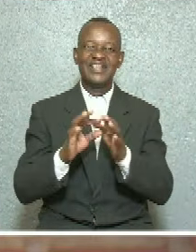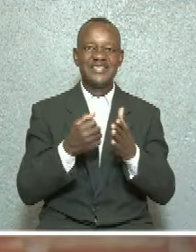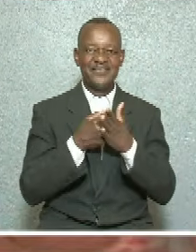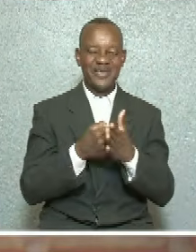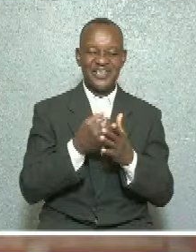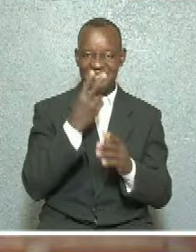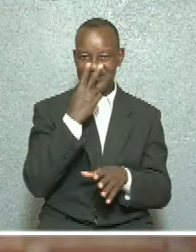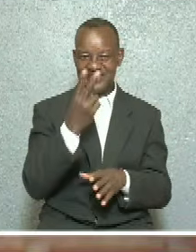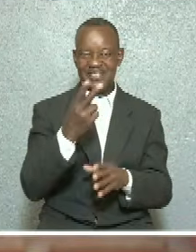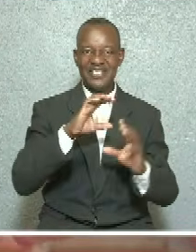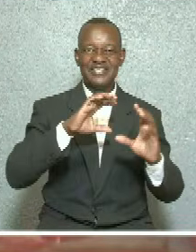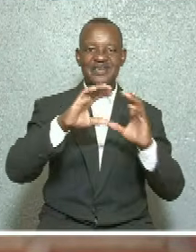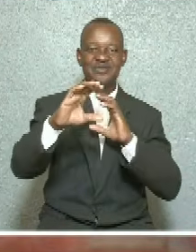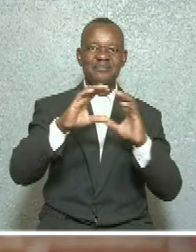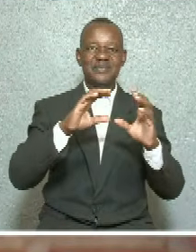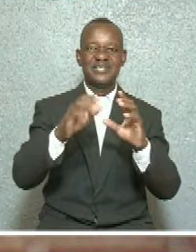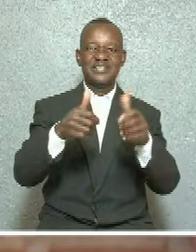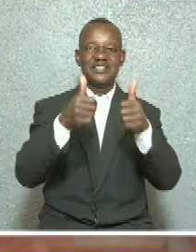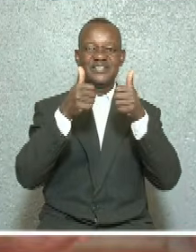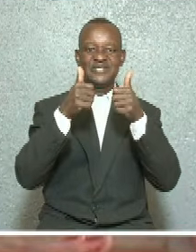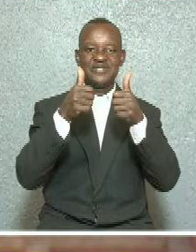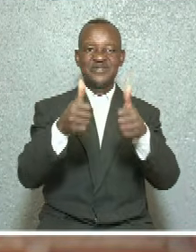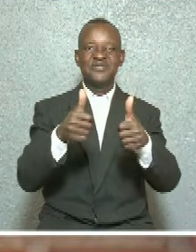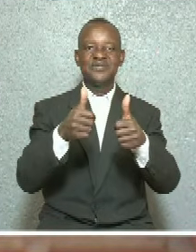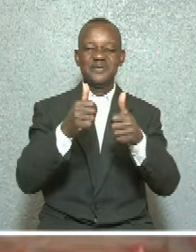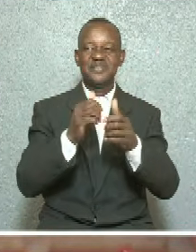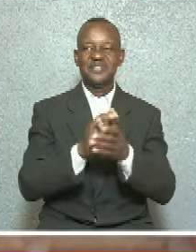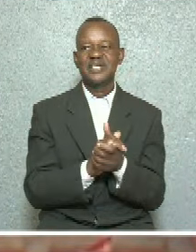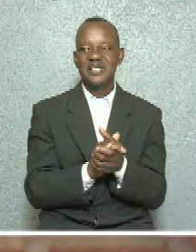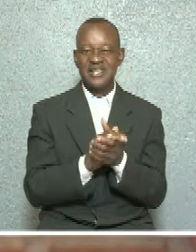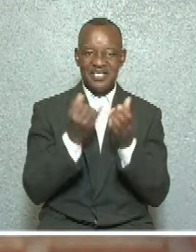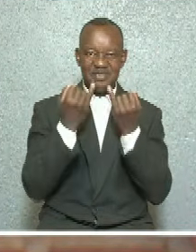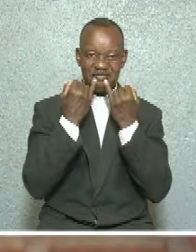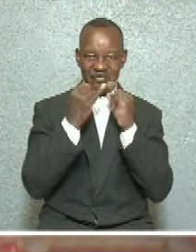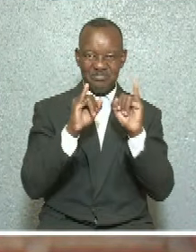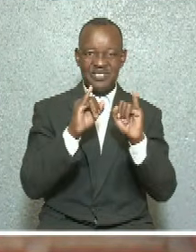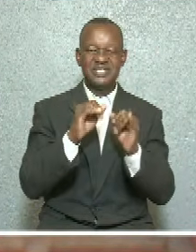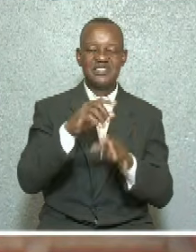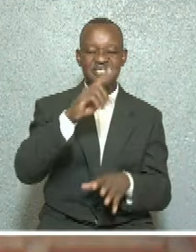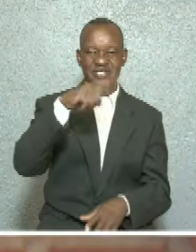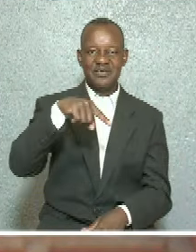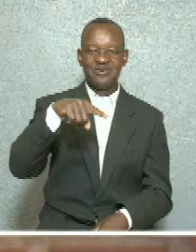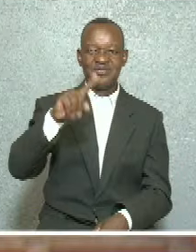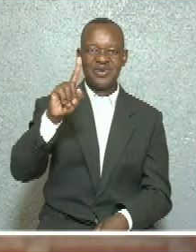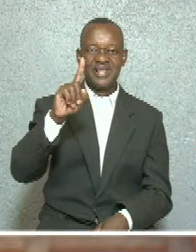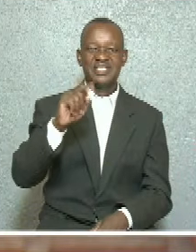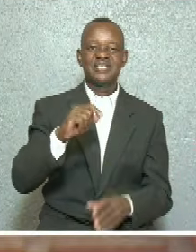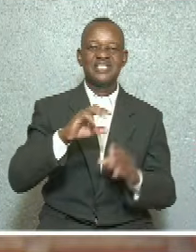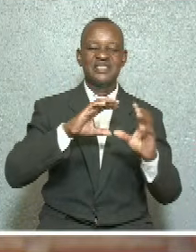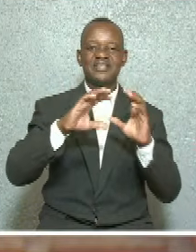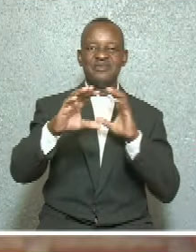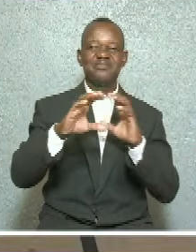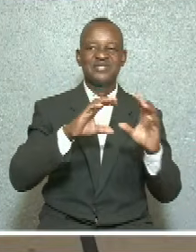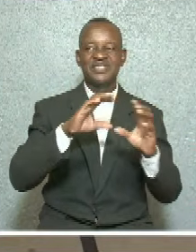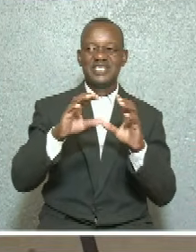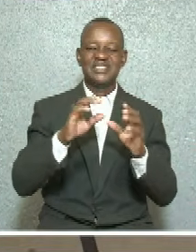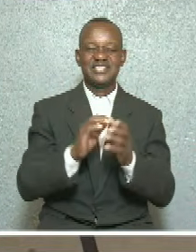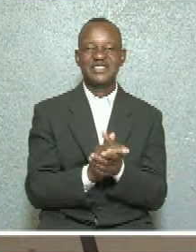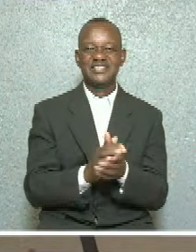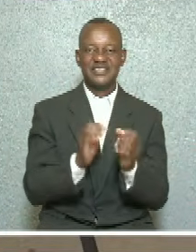good, there's network. If there's a problem, we fix it, and so on and so on. All right.